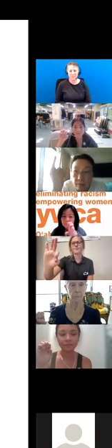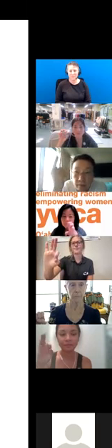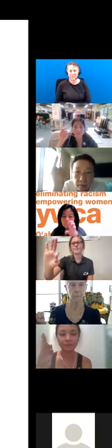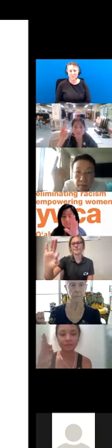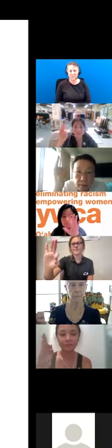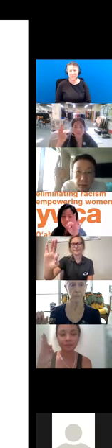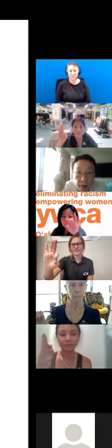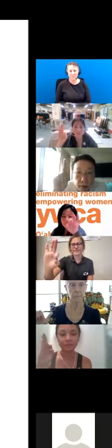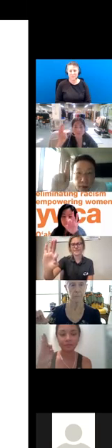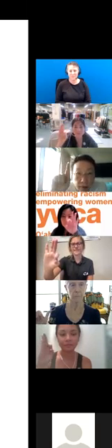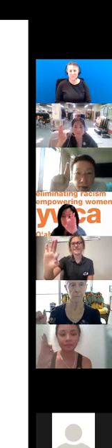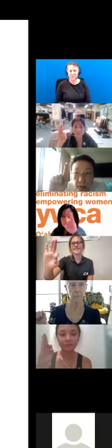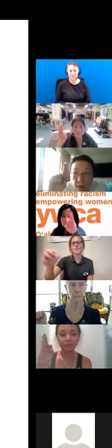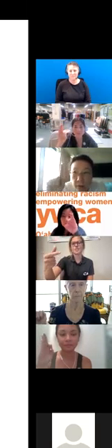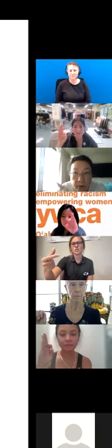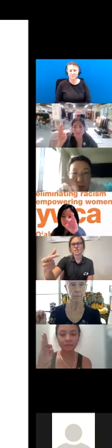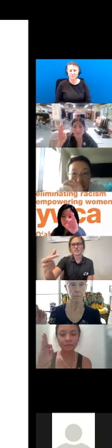F.